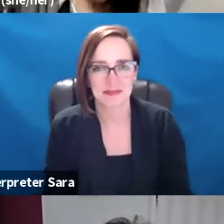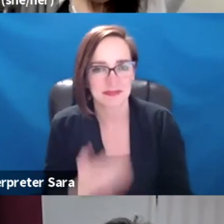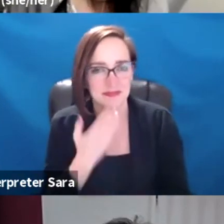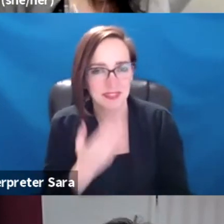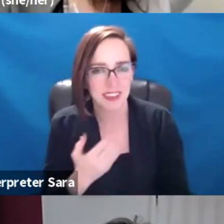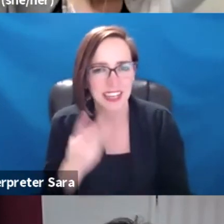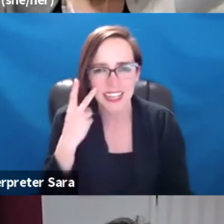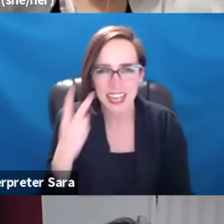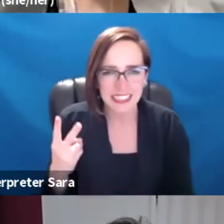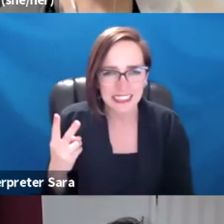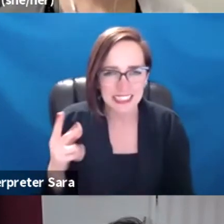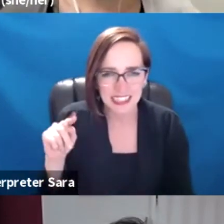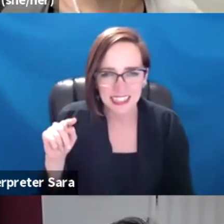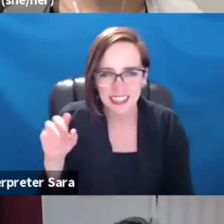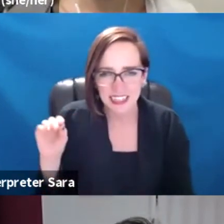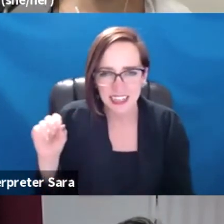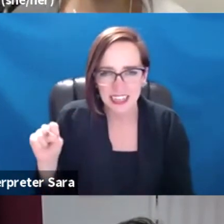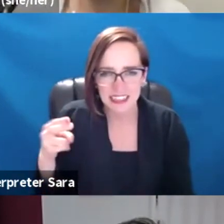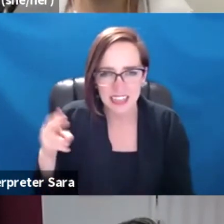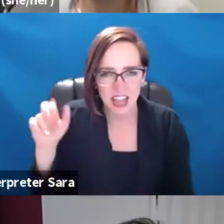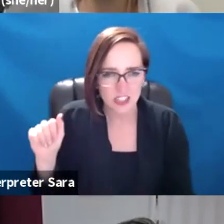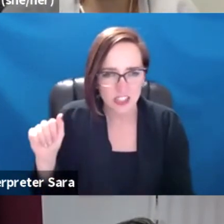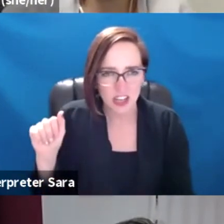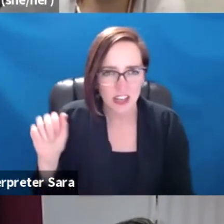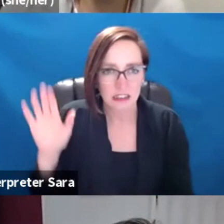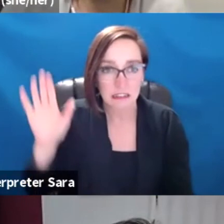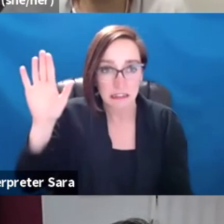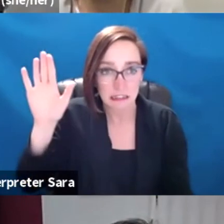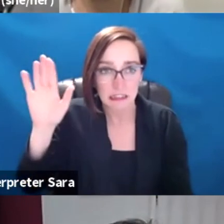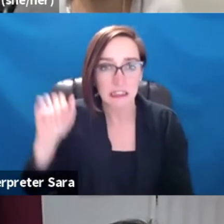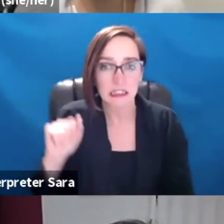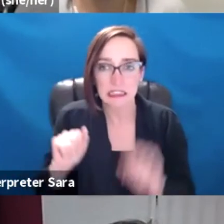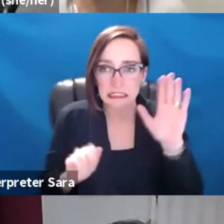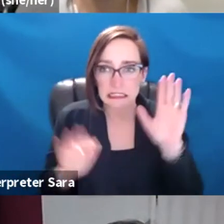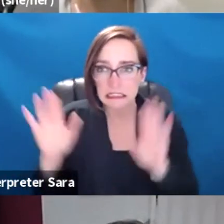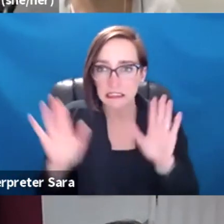Tasha's hand here, but I'm not sure if you see others. So yes, please.